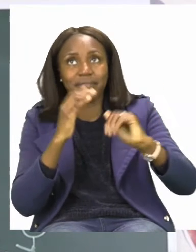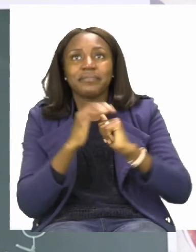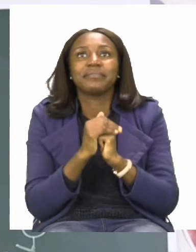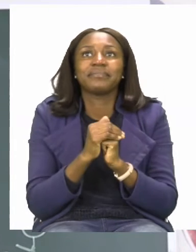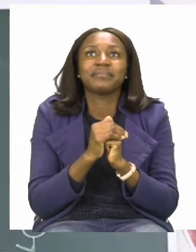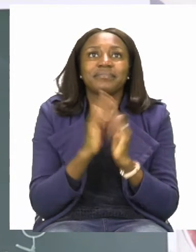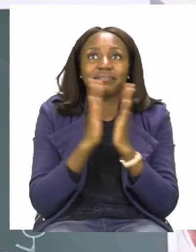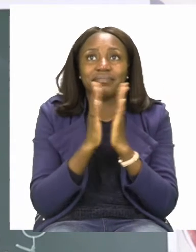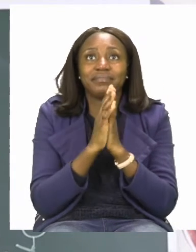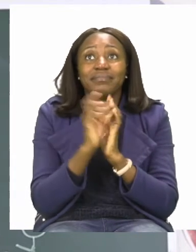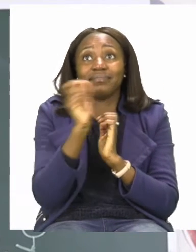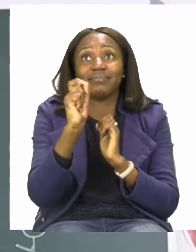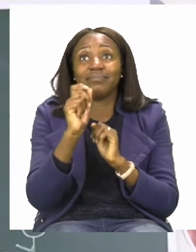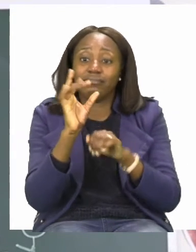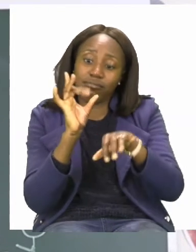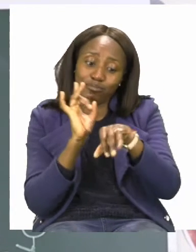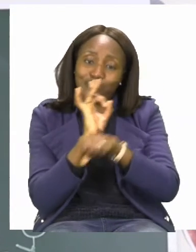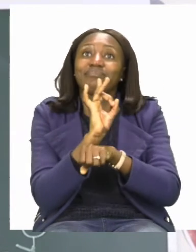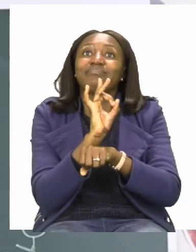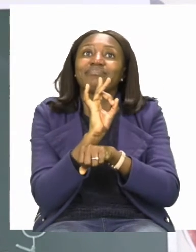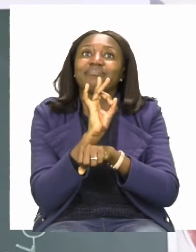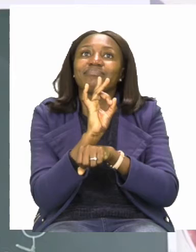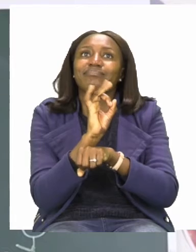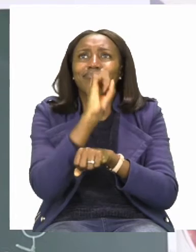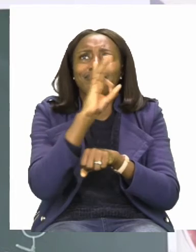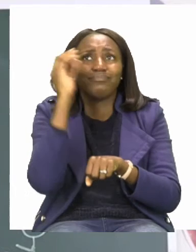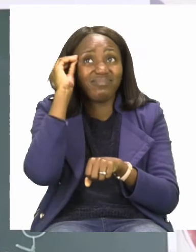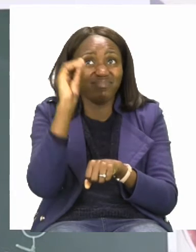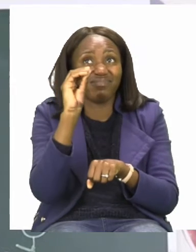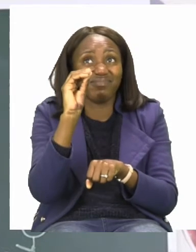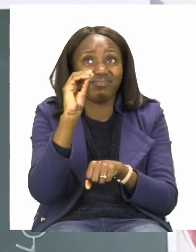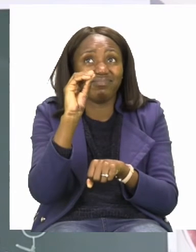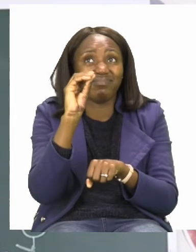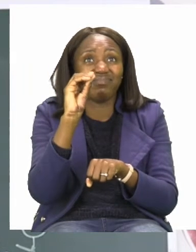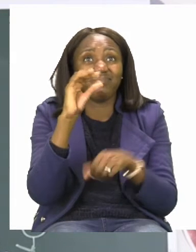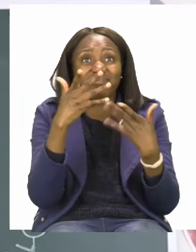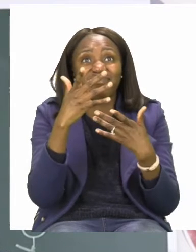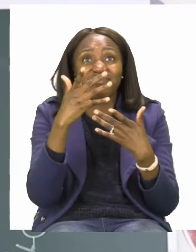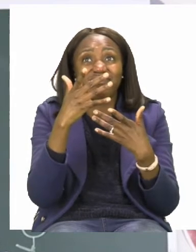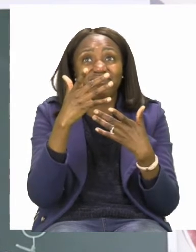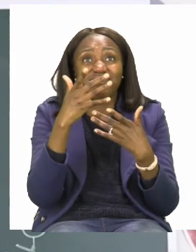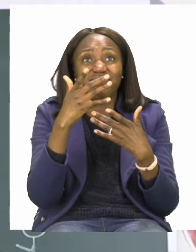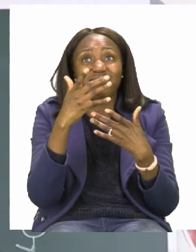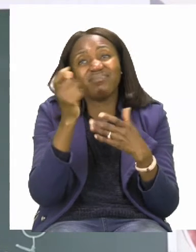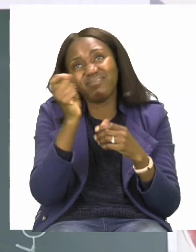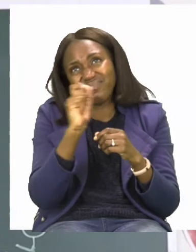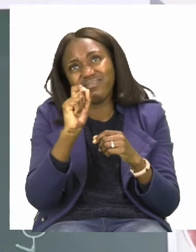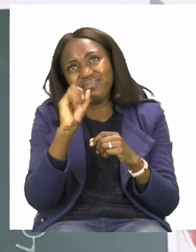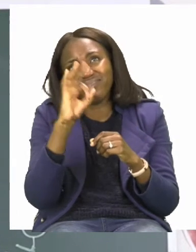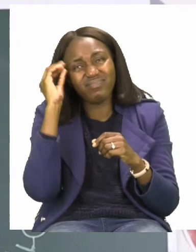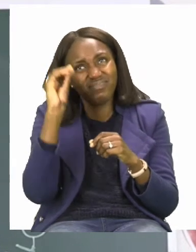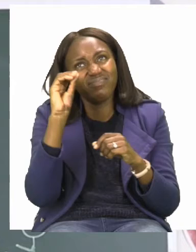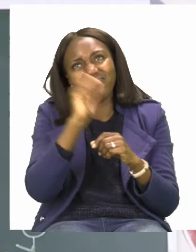ahead and write 8th. Now, if you don't know how to spell it, you can also use the other way, the number way. And